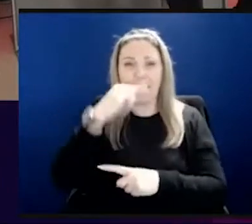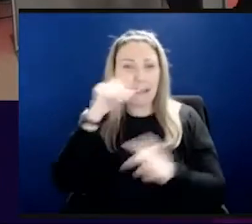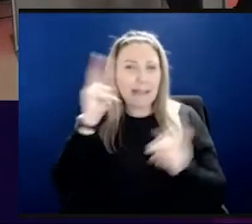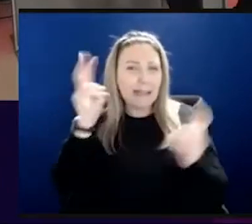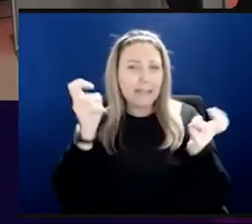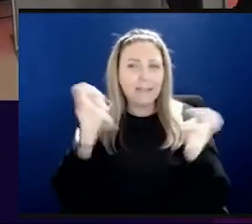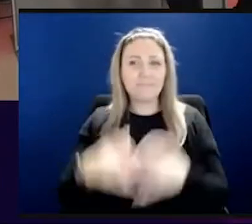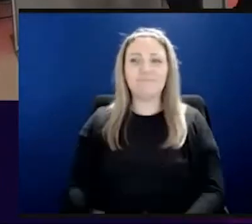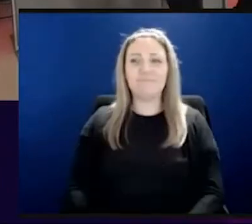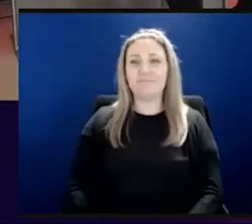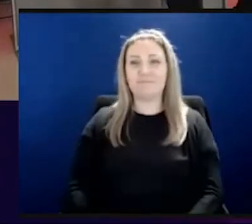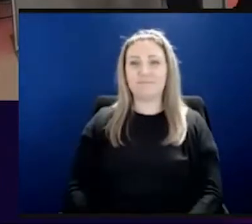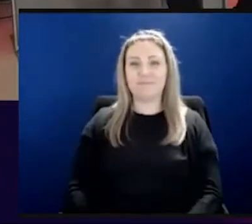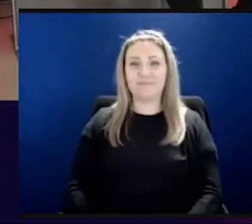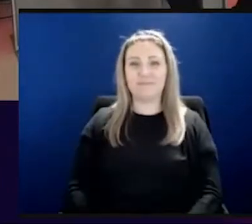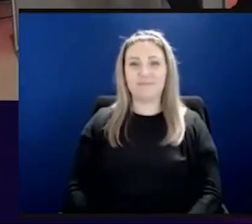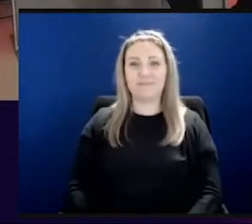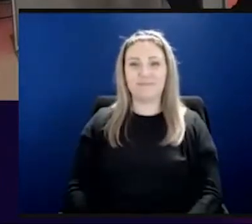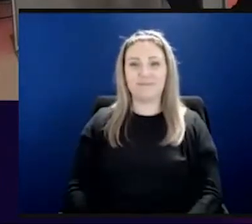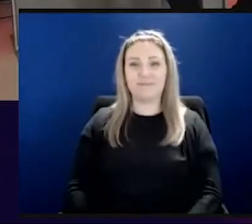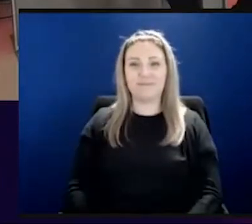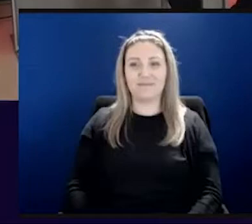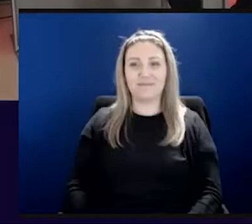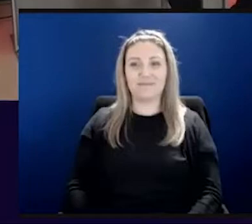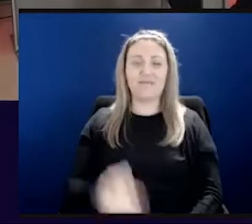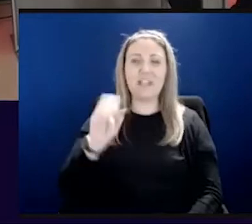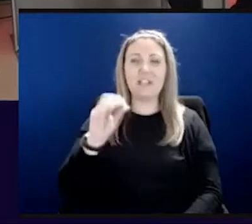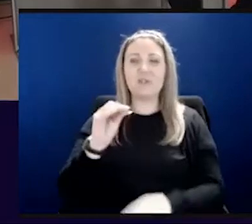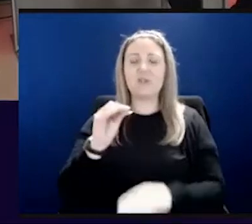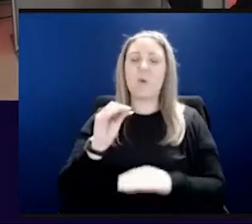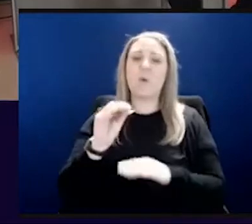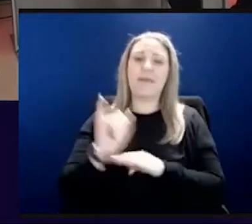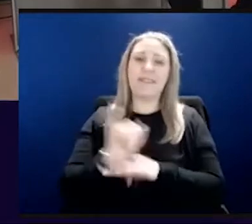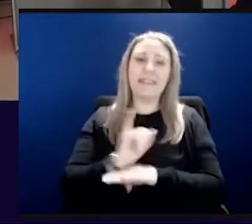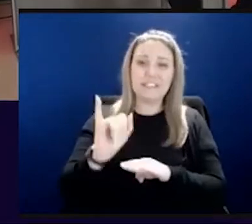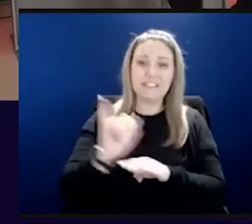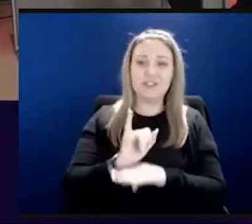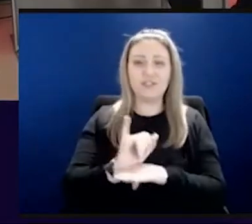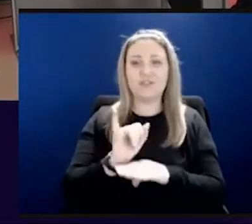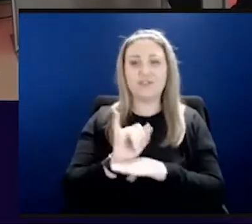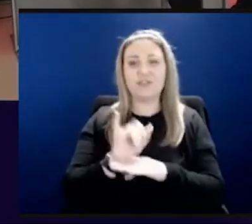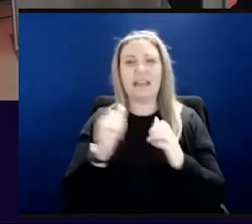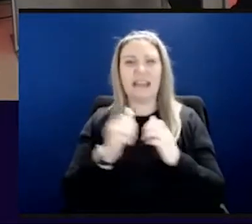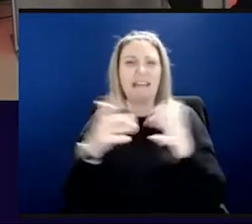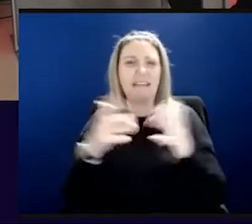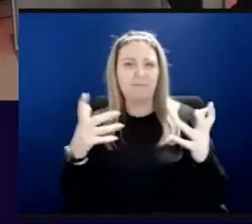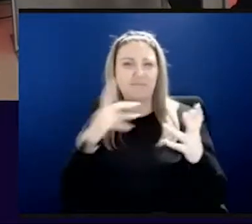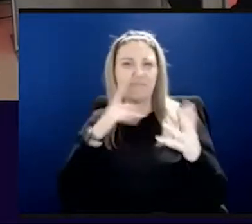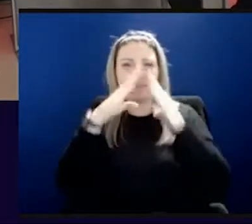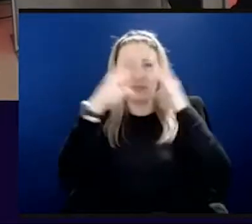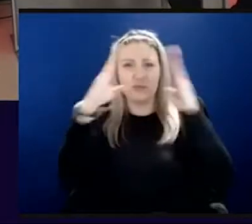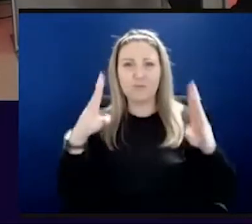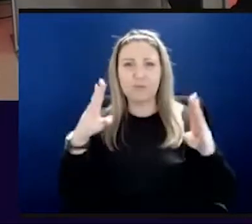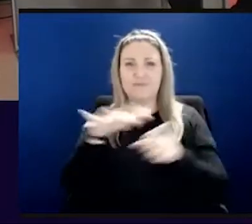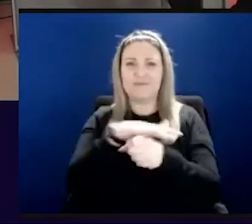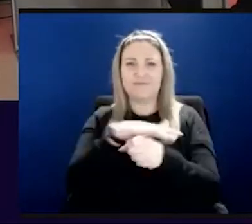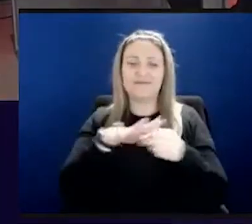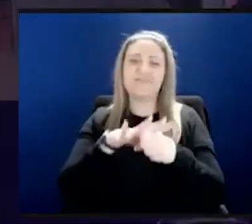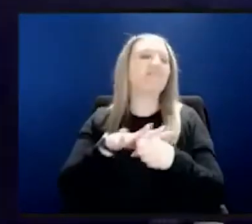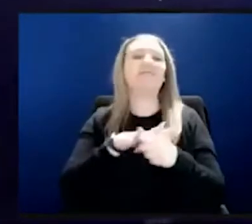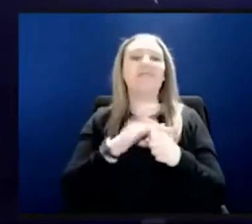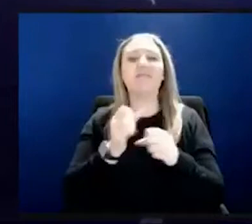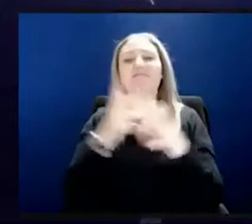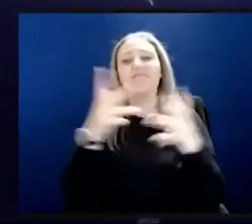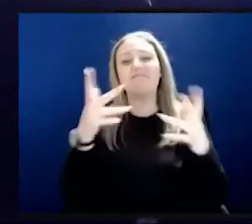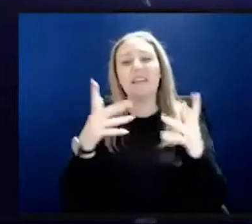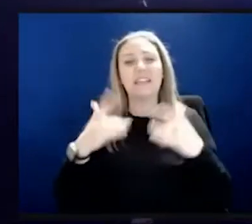So yeah, the industry, in the roofing space, they get together, once a year. They have multiple events, and this is